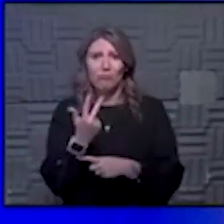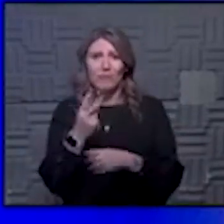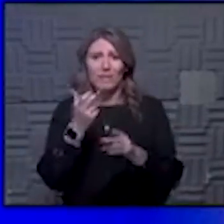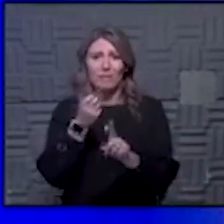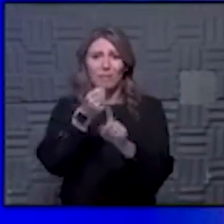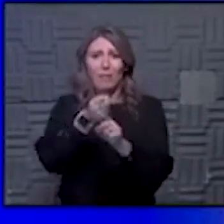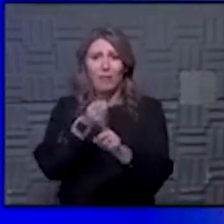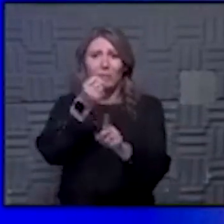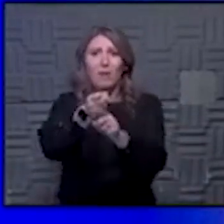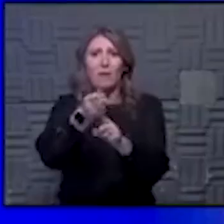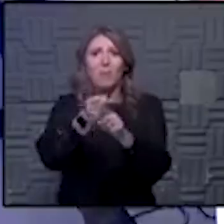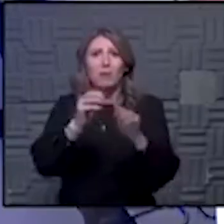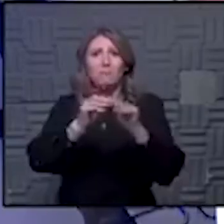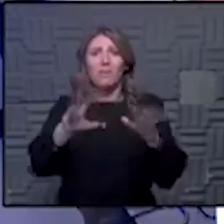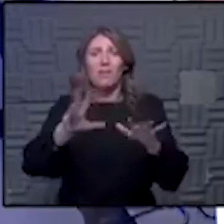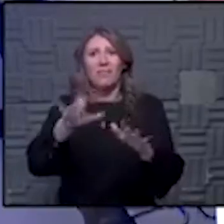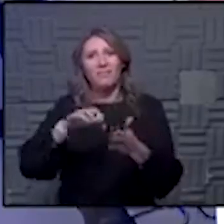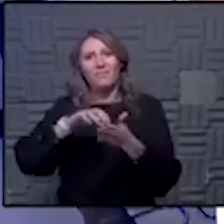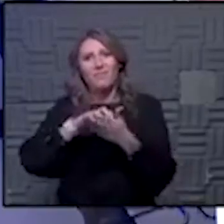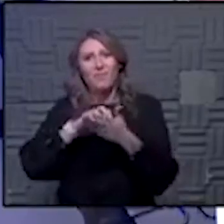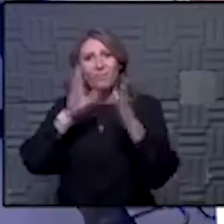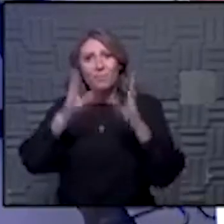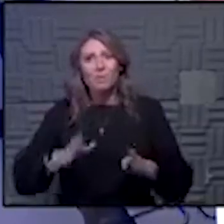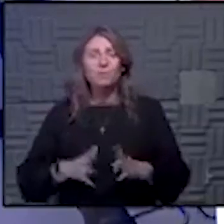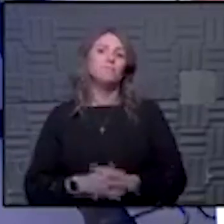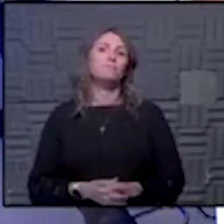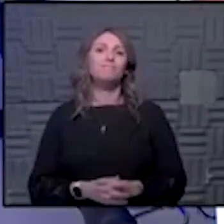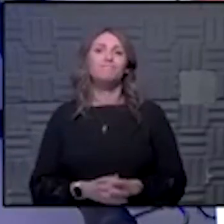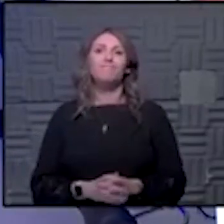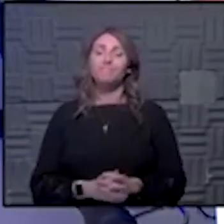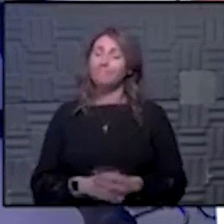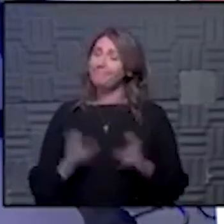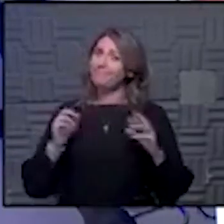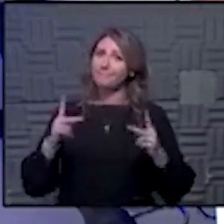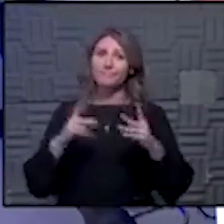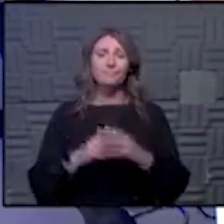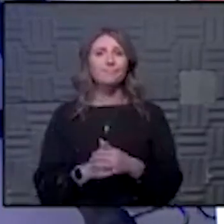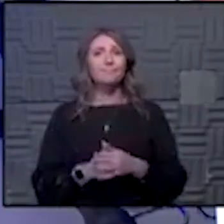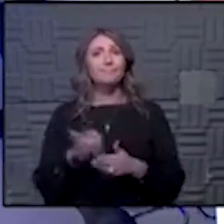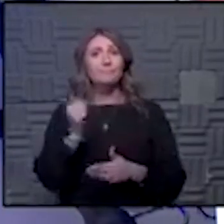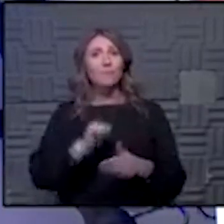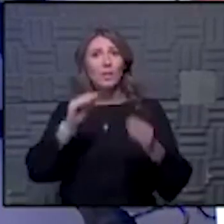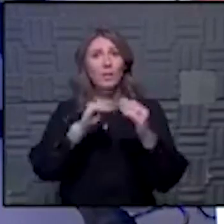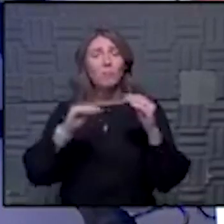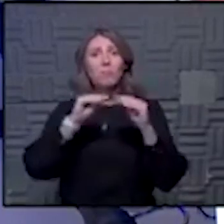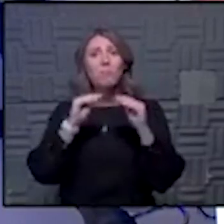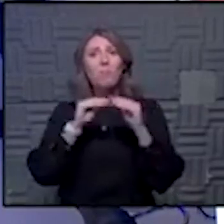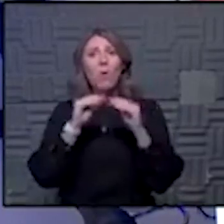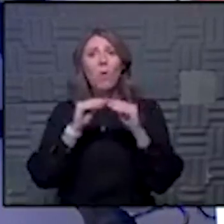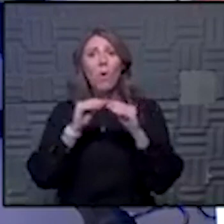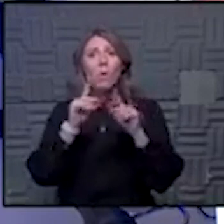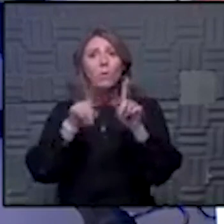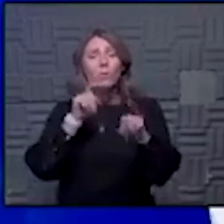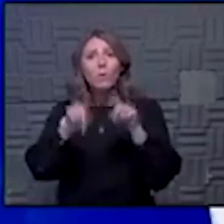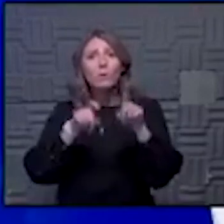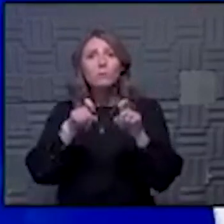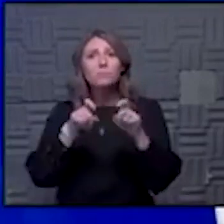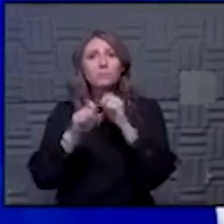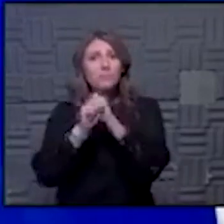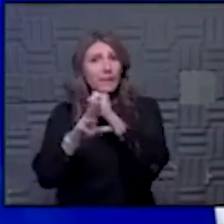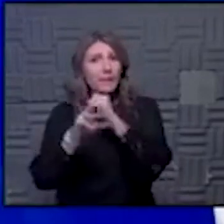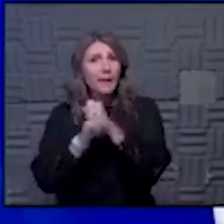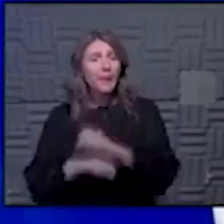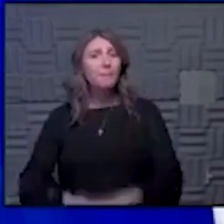does get to that vulnerable person. All right, there you go. Any other questions out there from media?